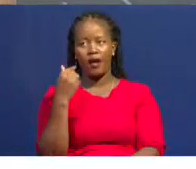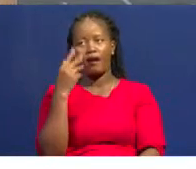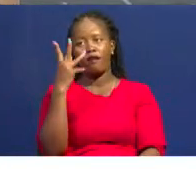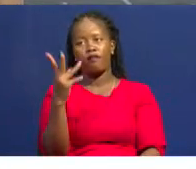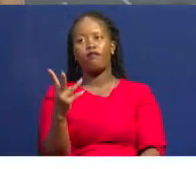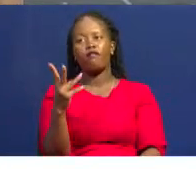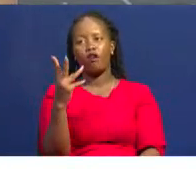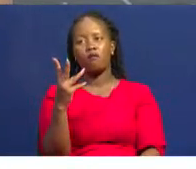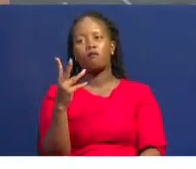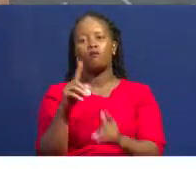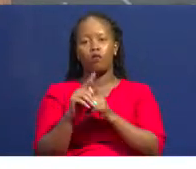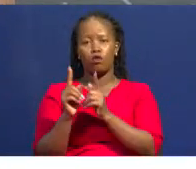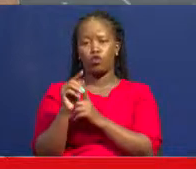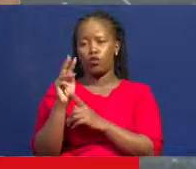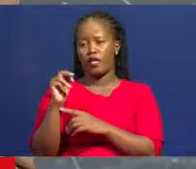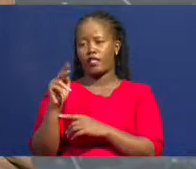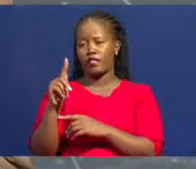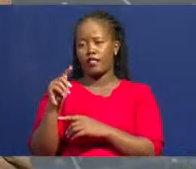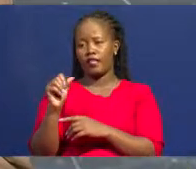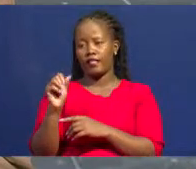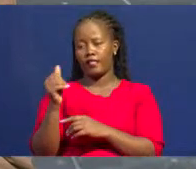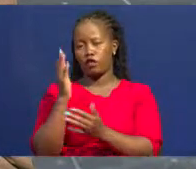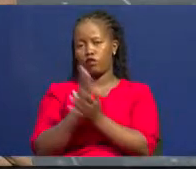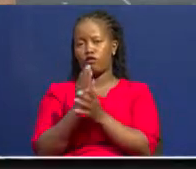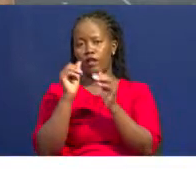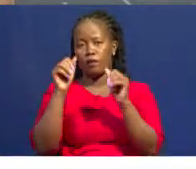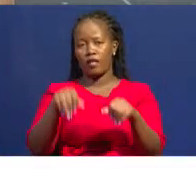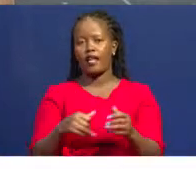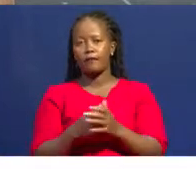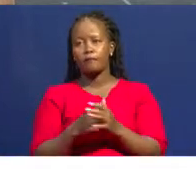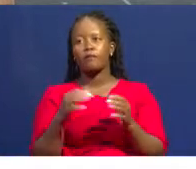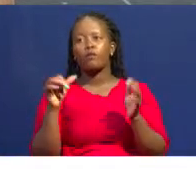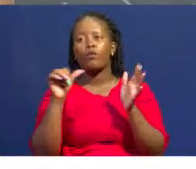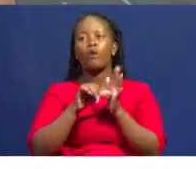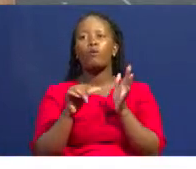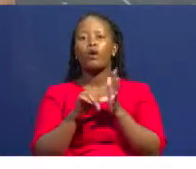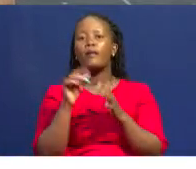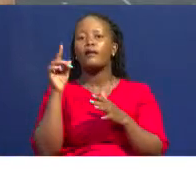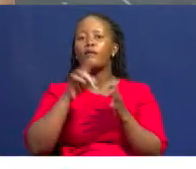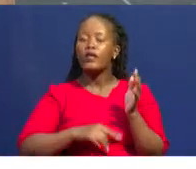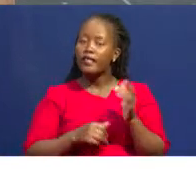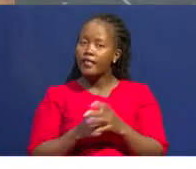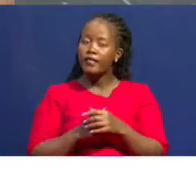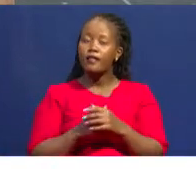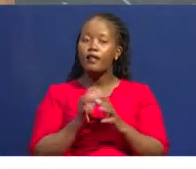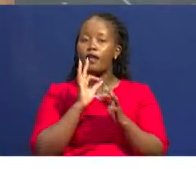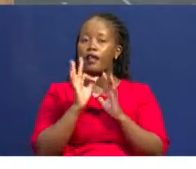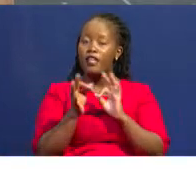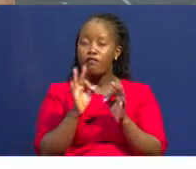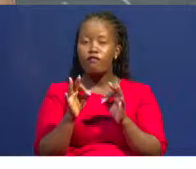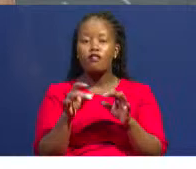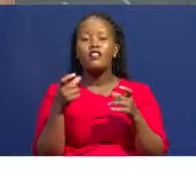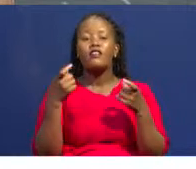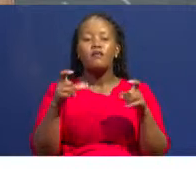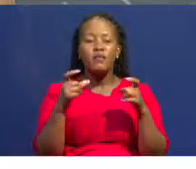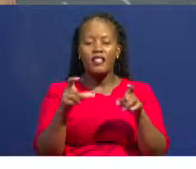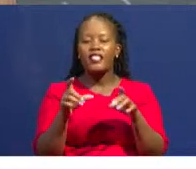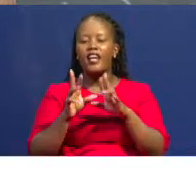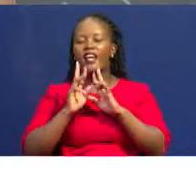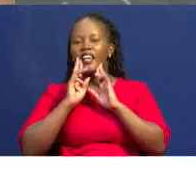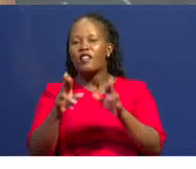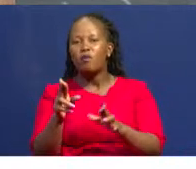I can confirm, here I can confirm. The problem is when you media reporting, you only